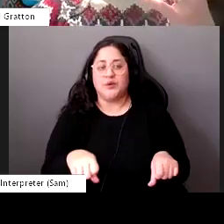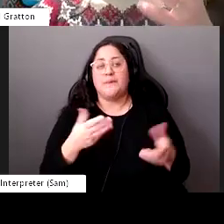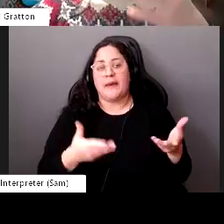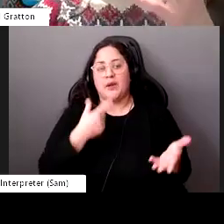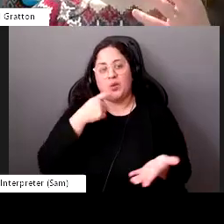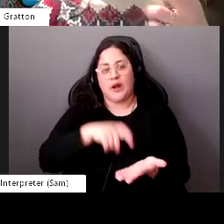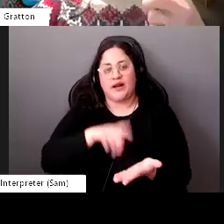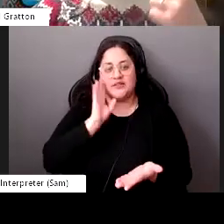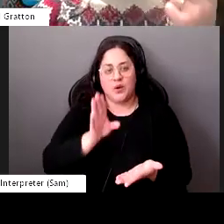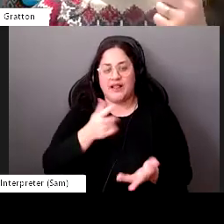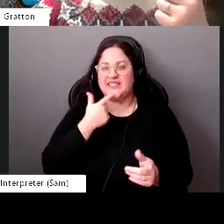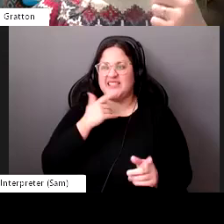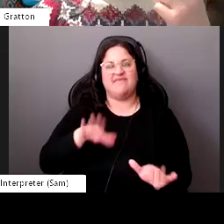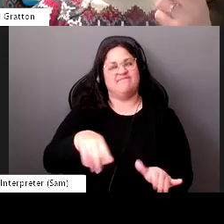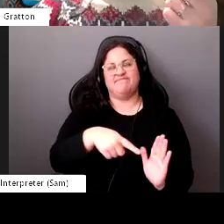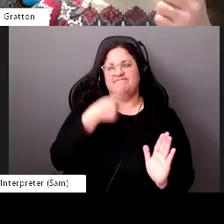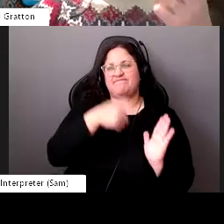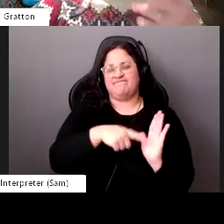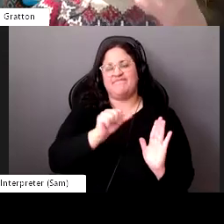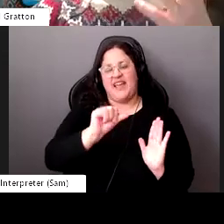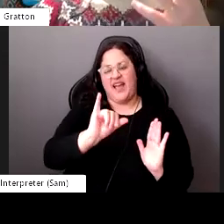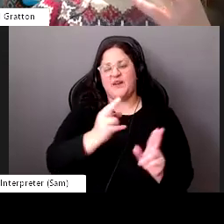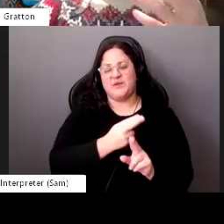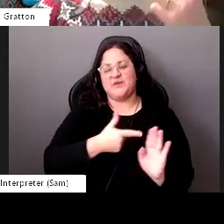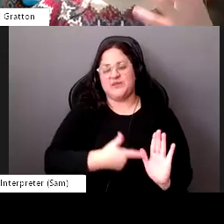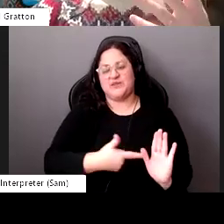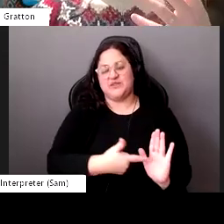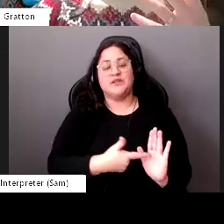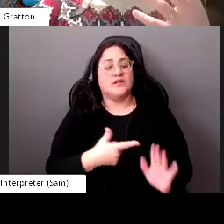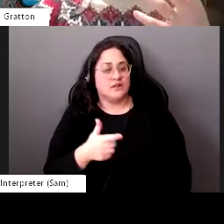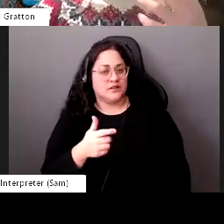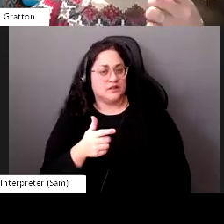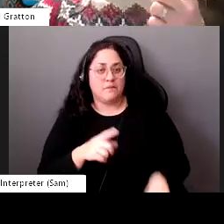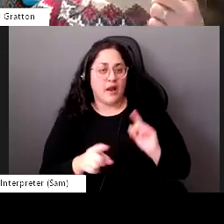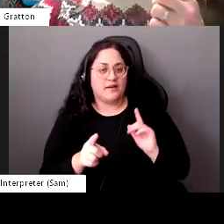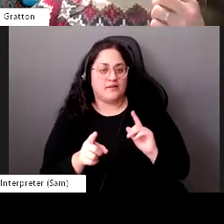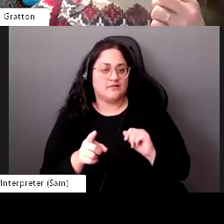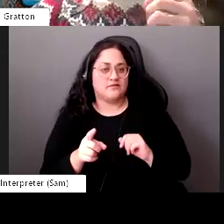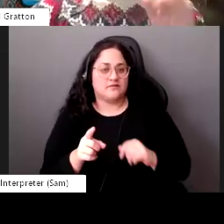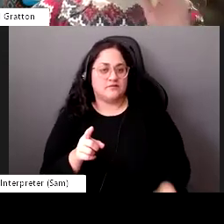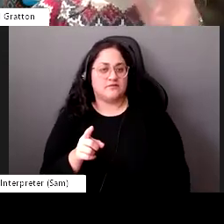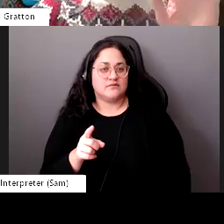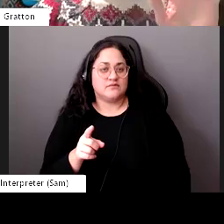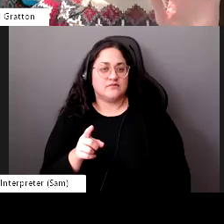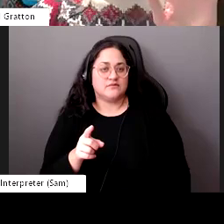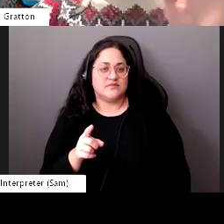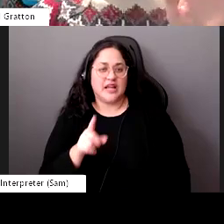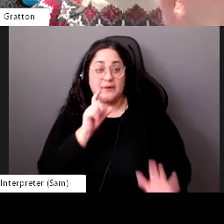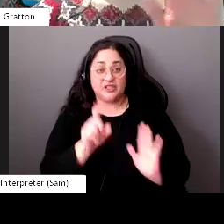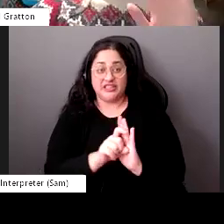someone used Photoshop or some other advanced technique to create a picture or modify a picture. I wouldn't